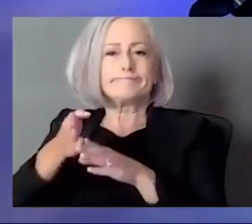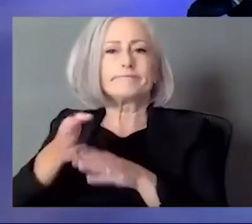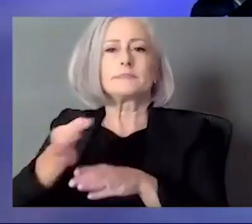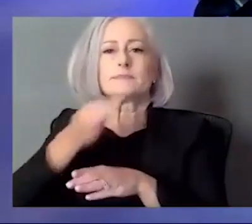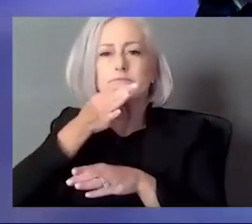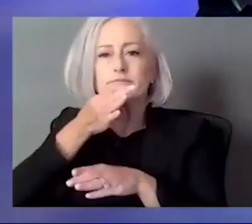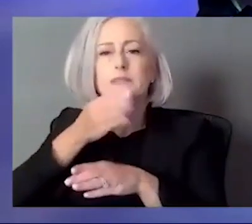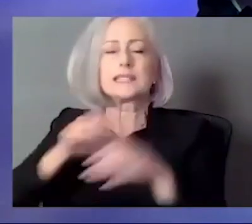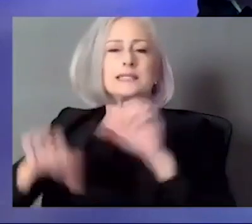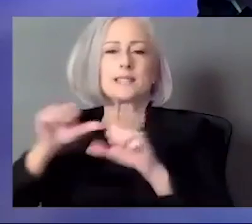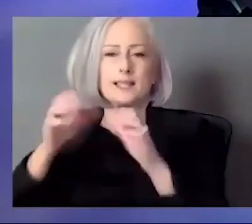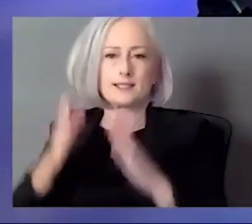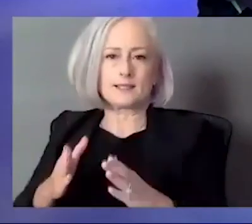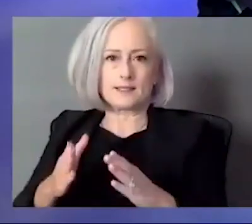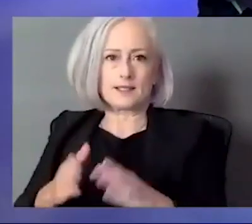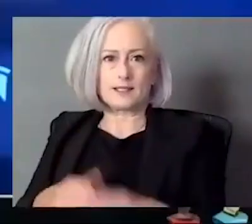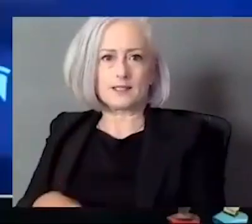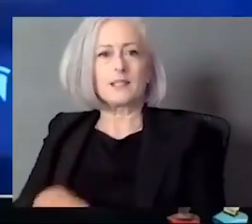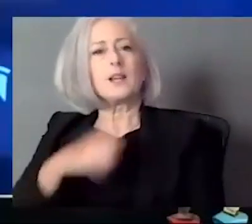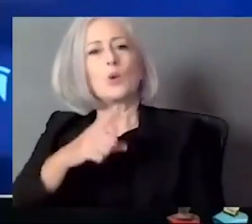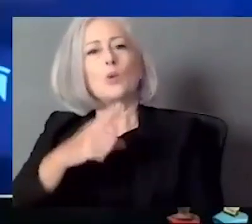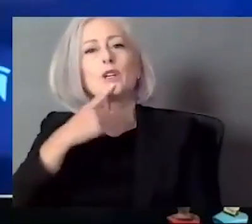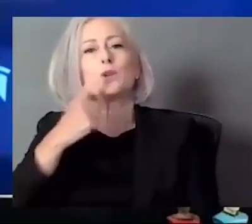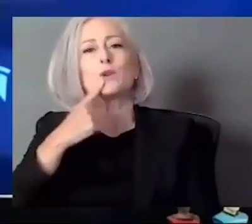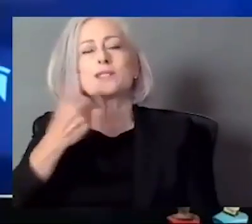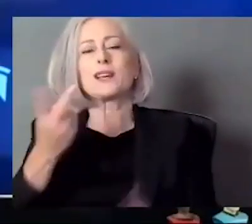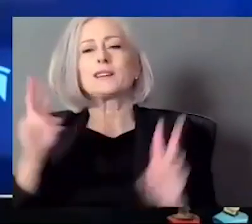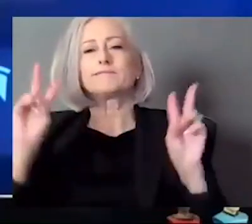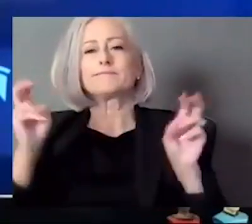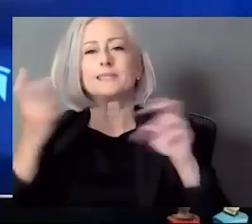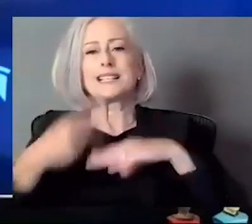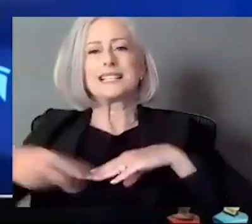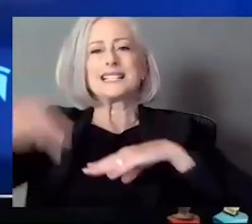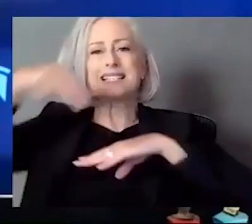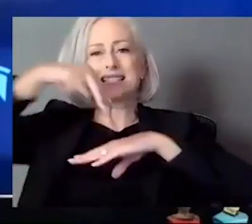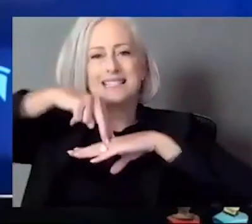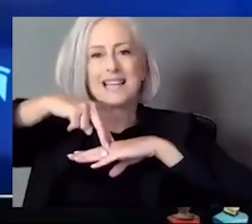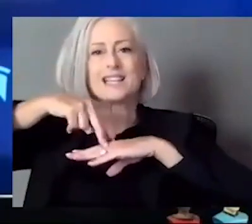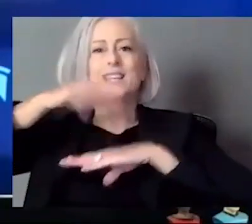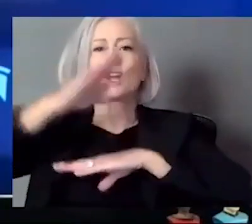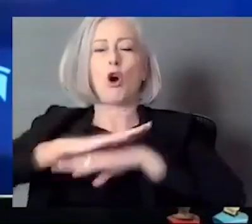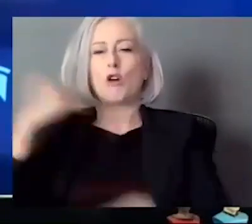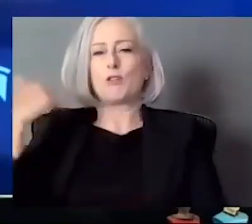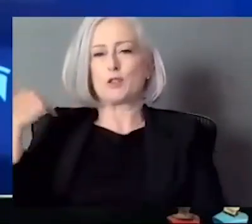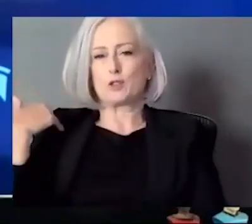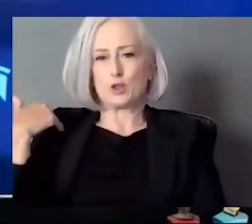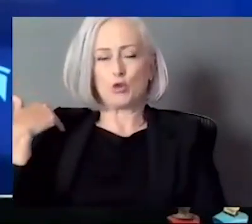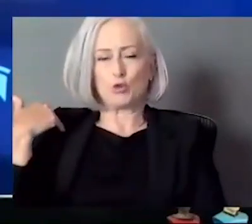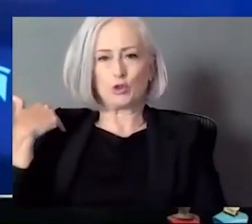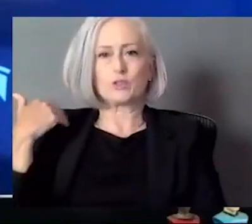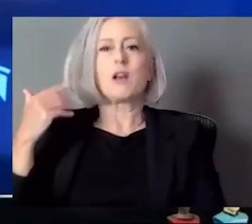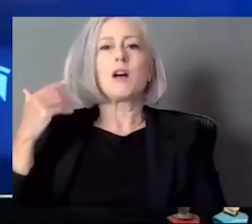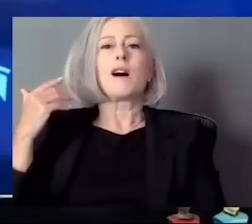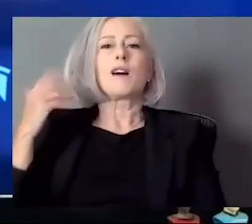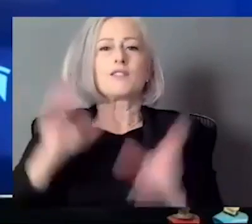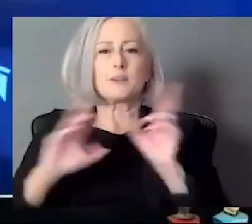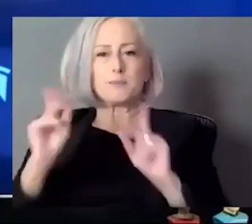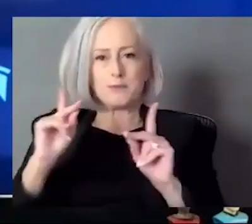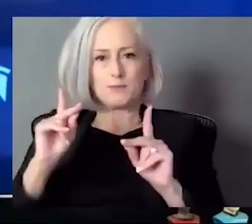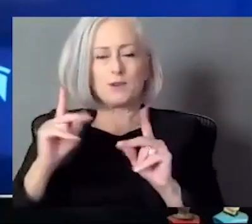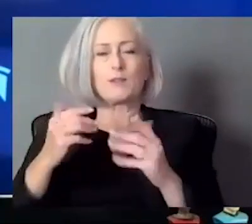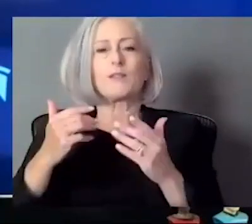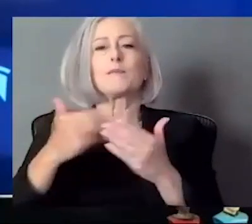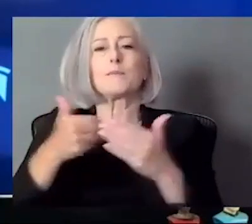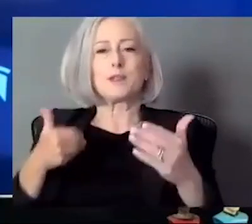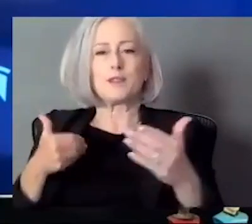Yeah. Standing on the shoulders of the giants who came before us. Yeah. That makes such a difference. I listened to that New England Journal podcast yesterday,